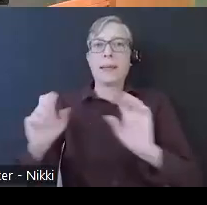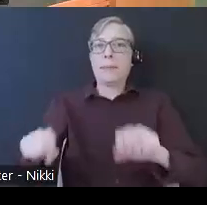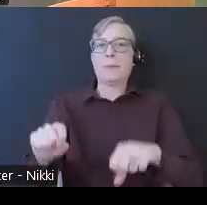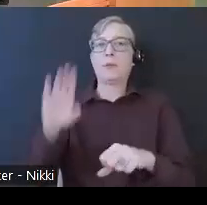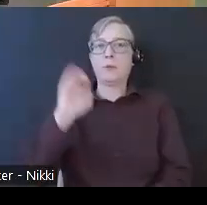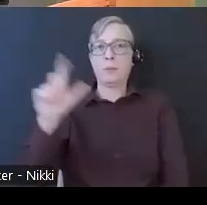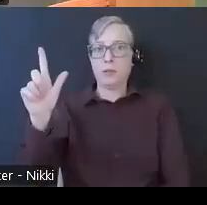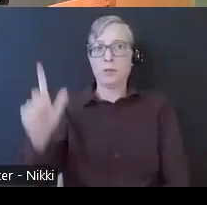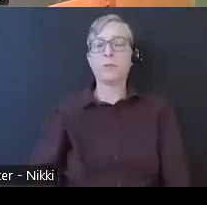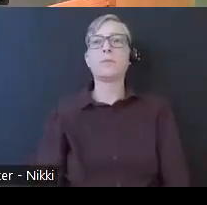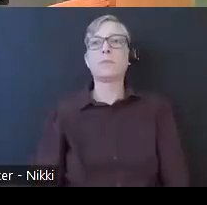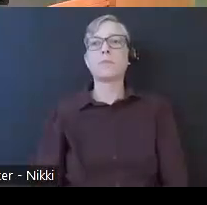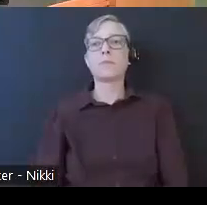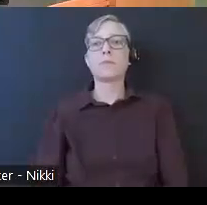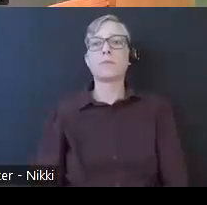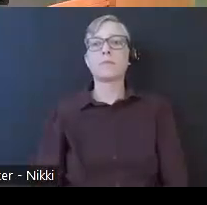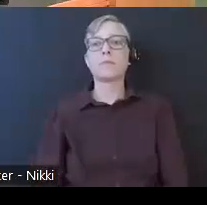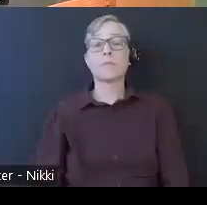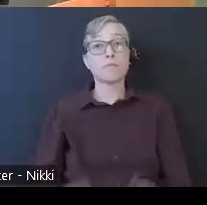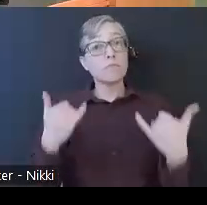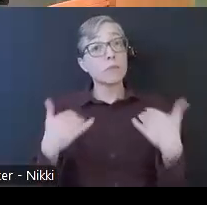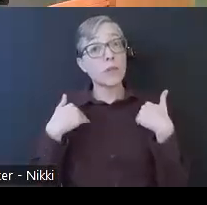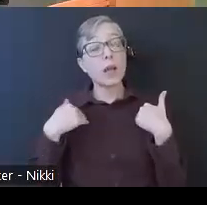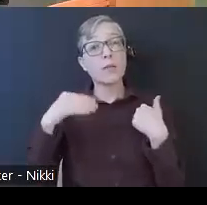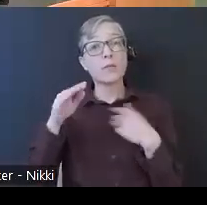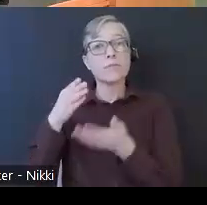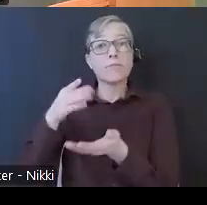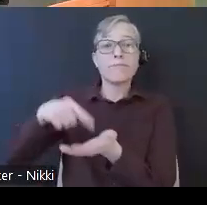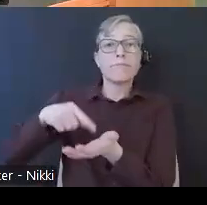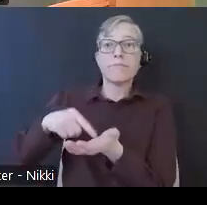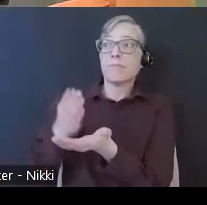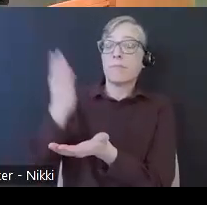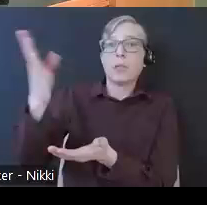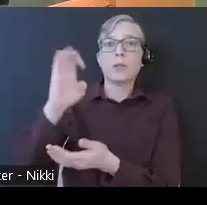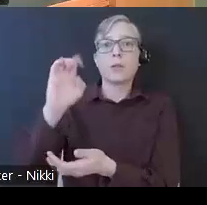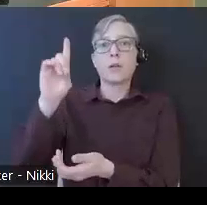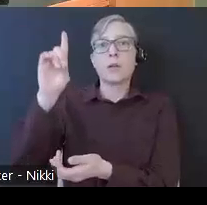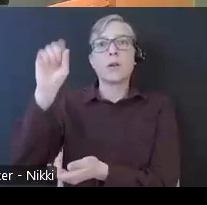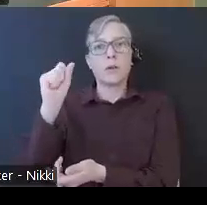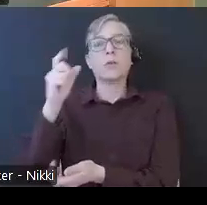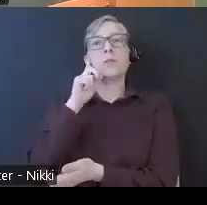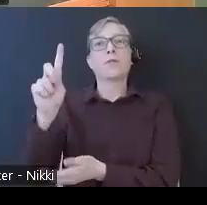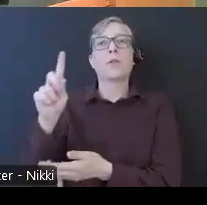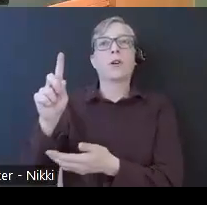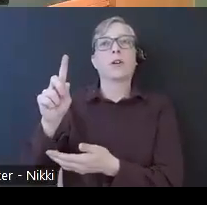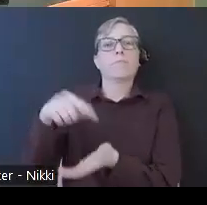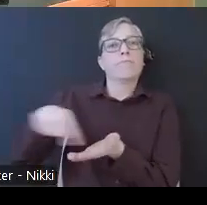nationally, there are now billing codes for reimbursement for care managers' time to deliver collaborative care.